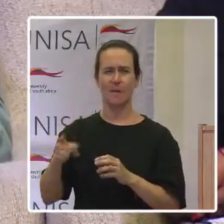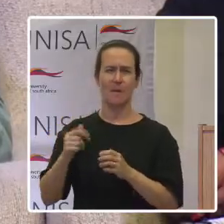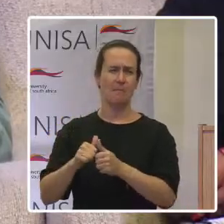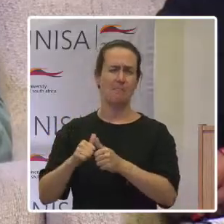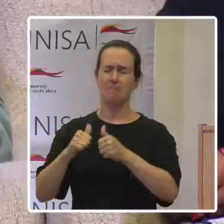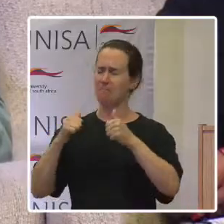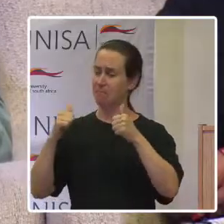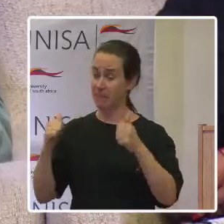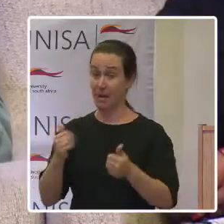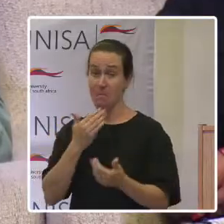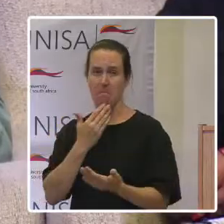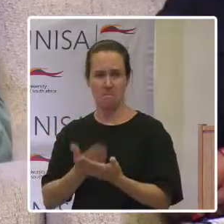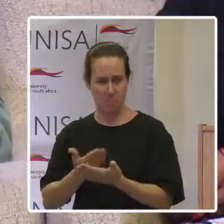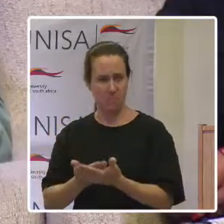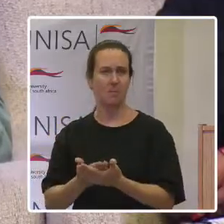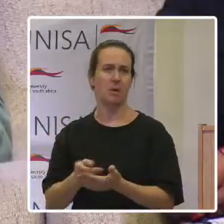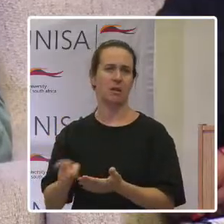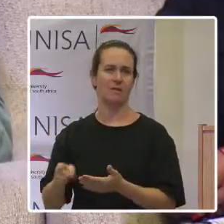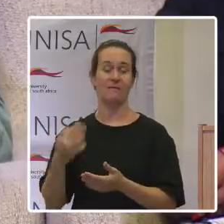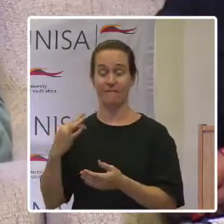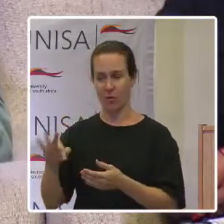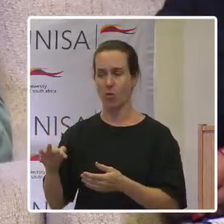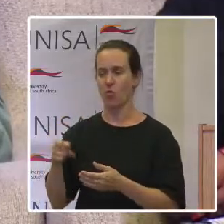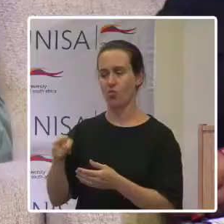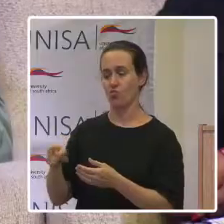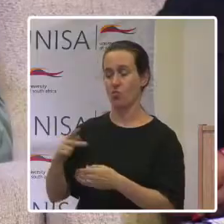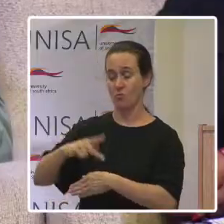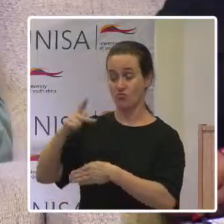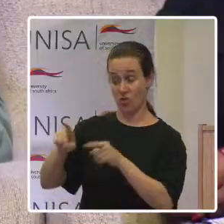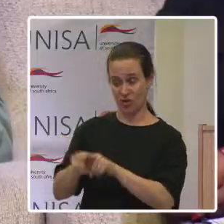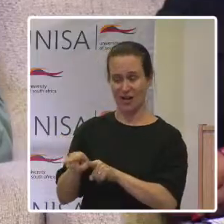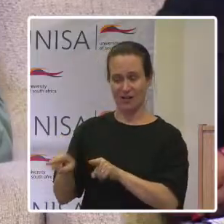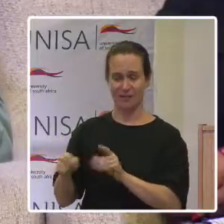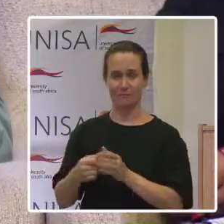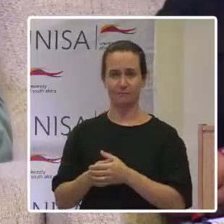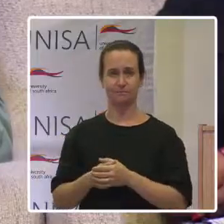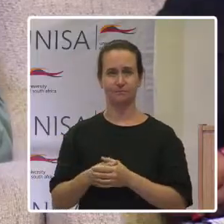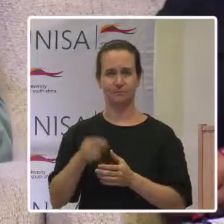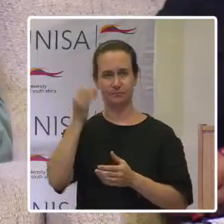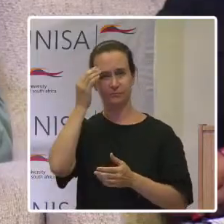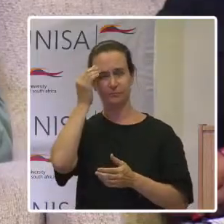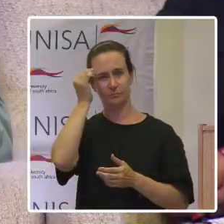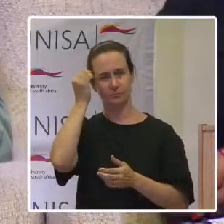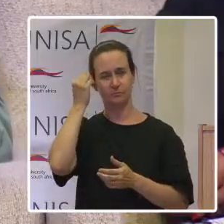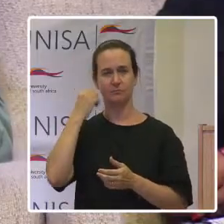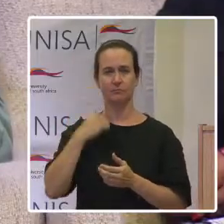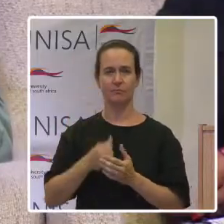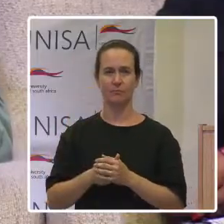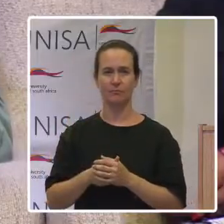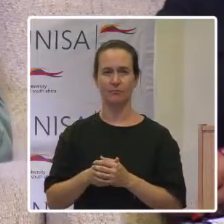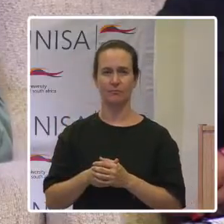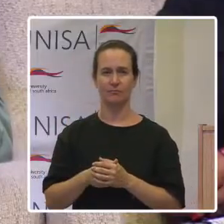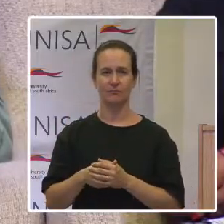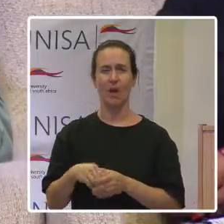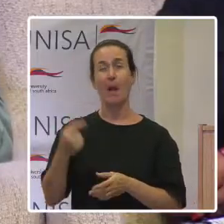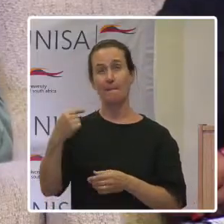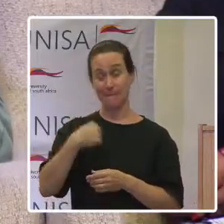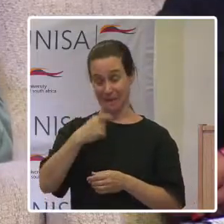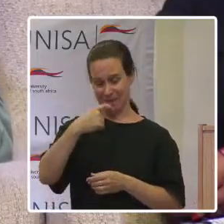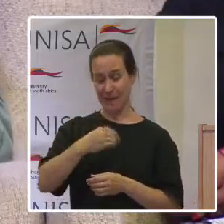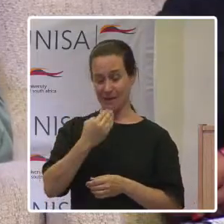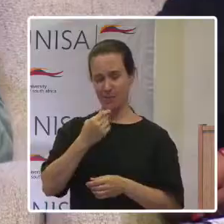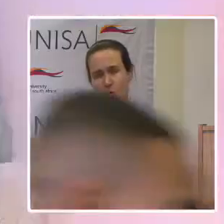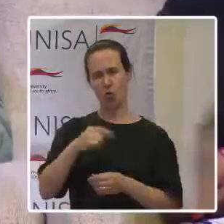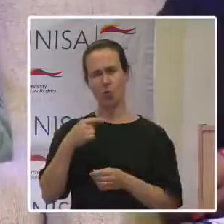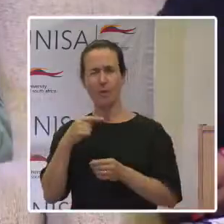huge potential for an Aerotropolis project. You know, I'm kind of your guy that will figure out with